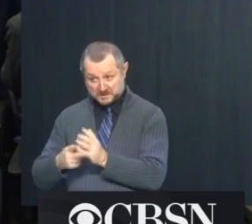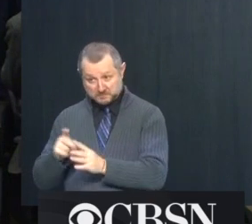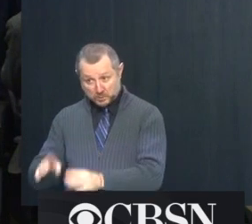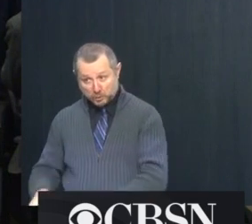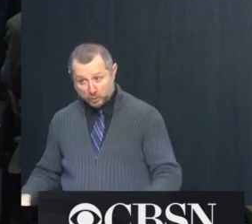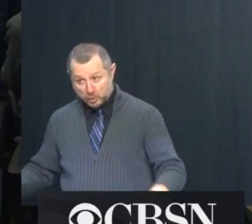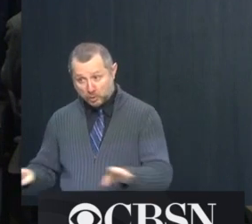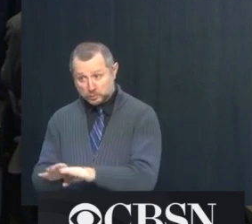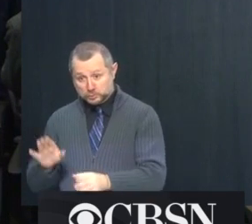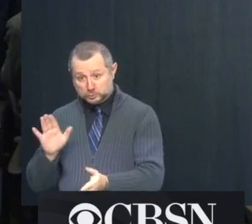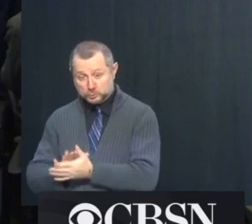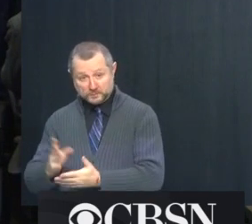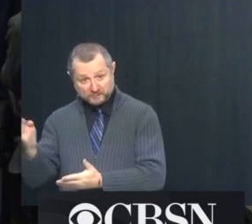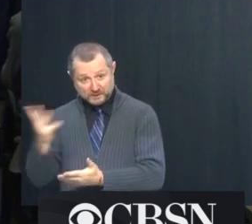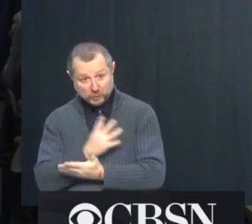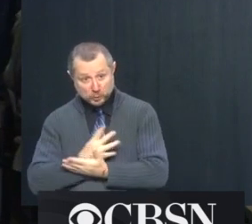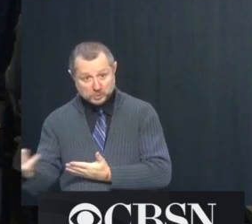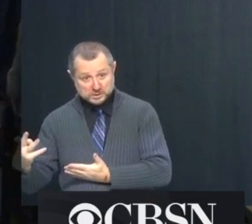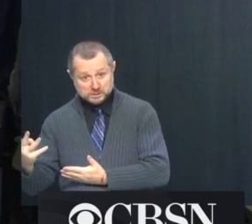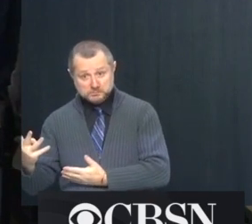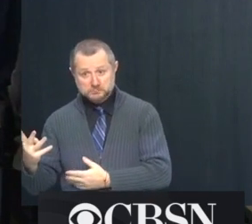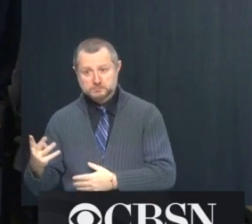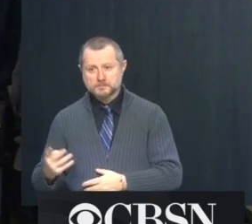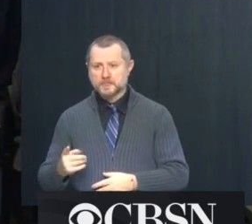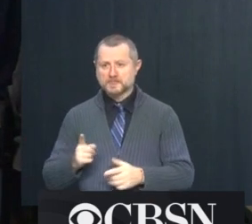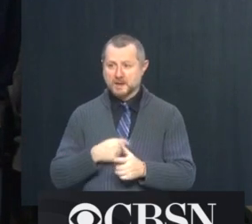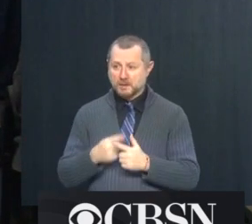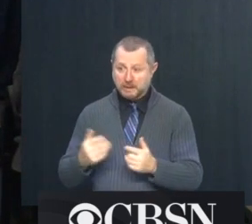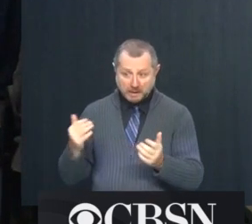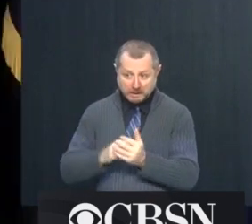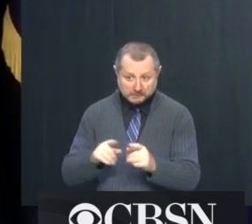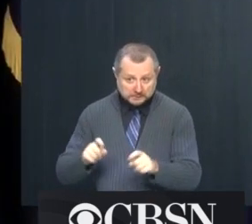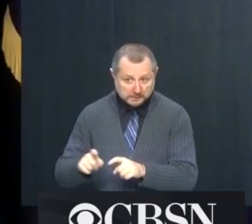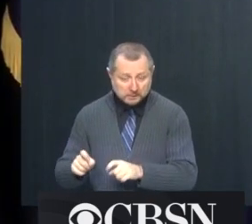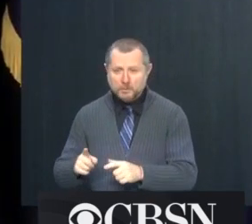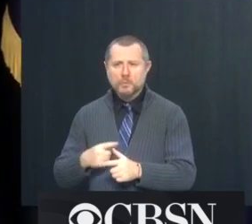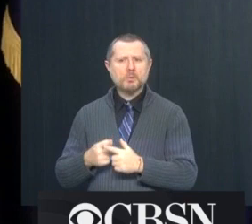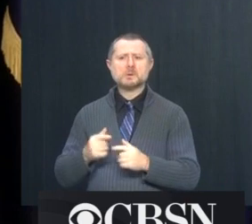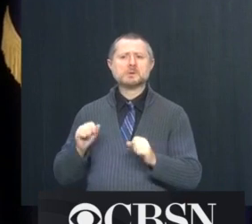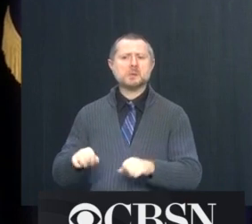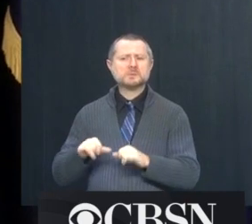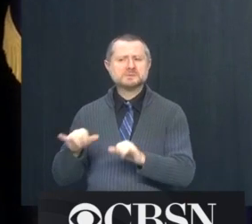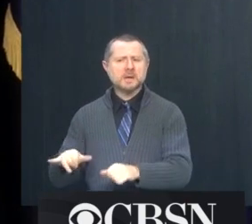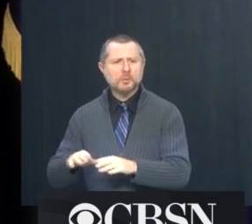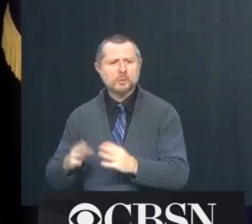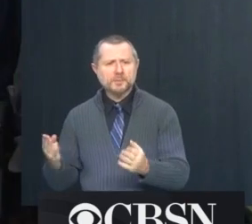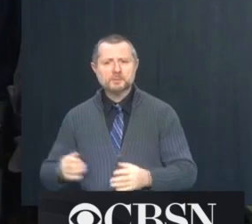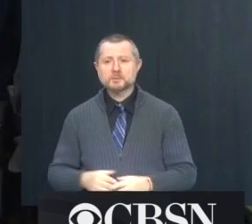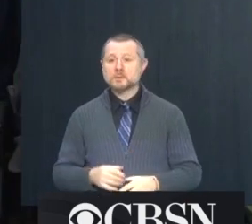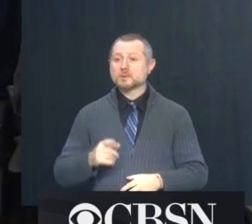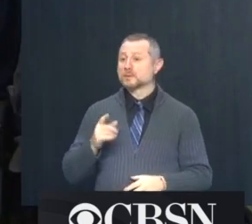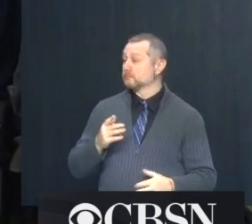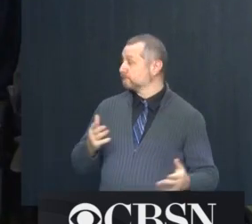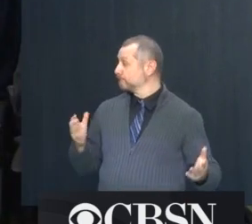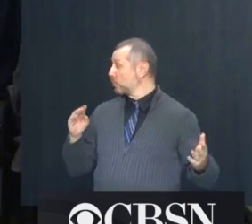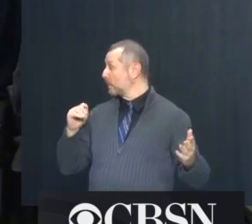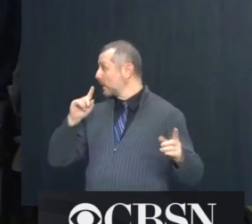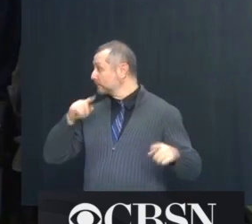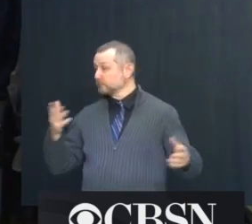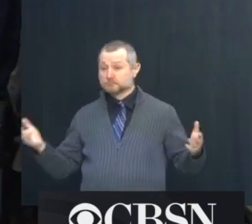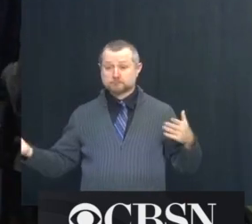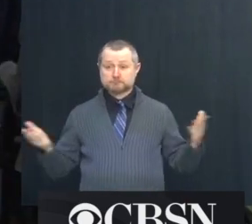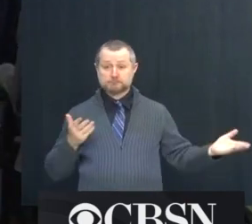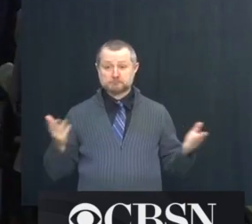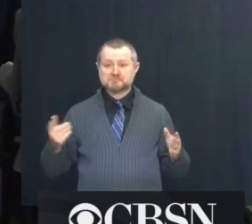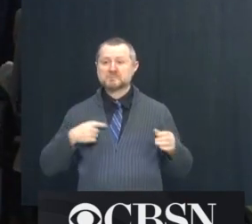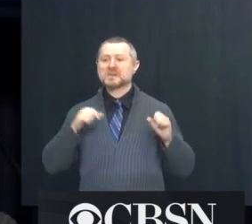4 days the way the state has and then reopen again, or can they stay open? Who wants to answer that? They can stay open. That's